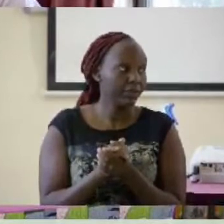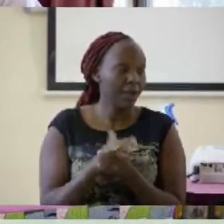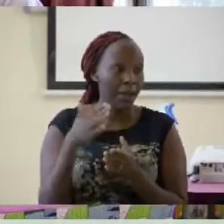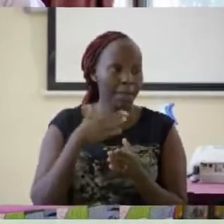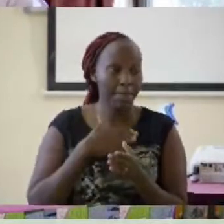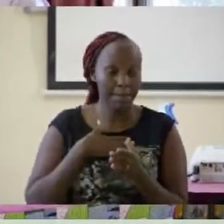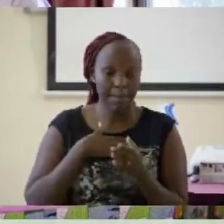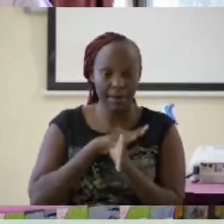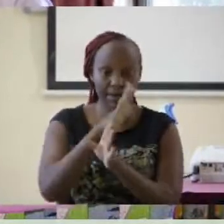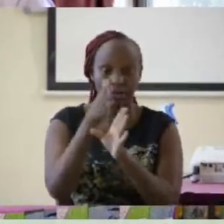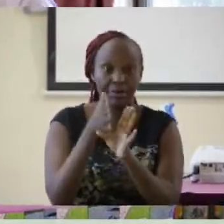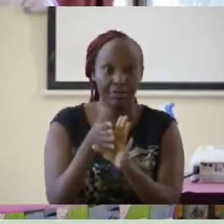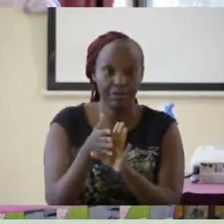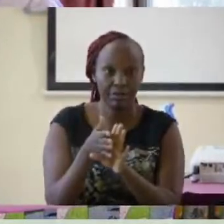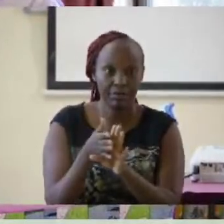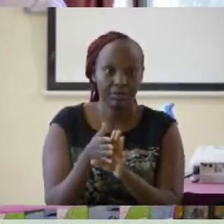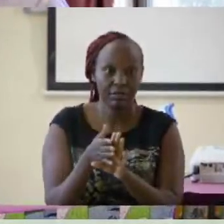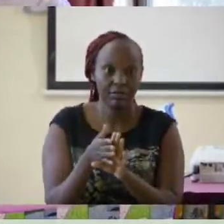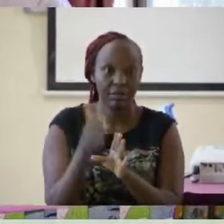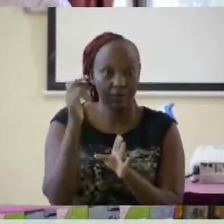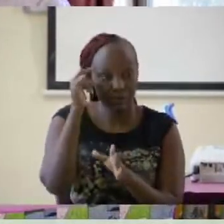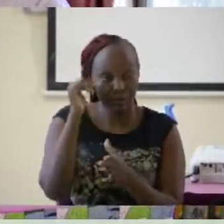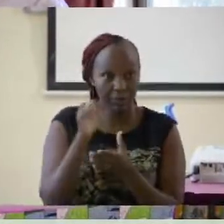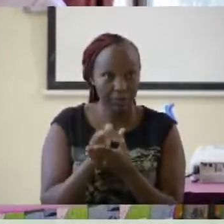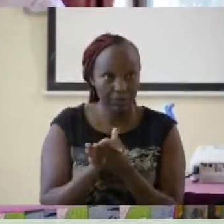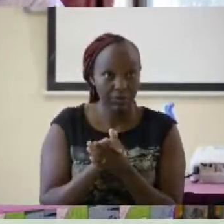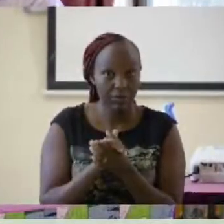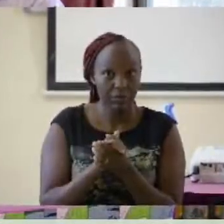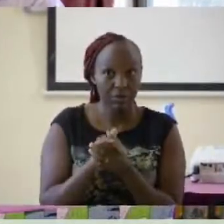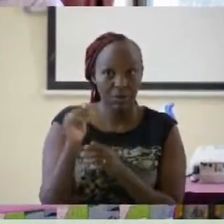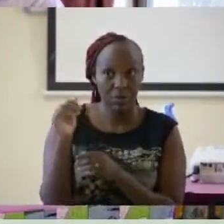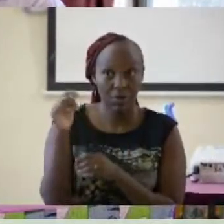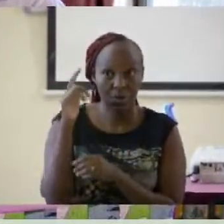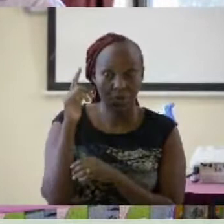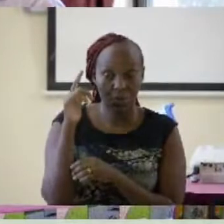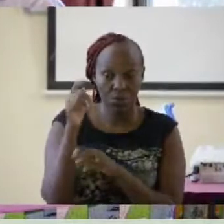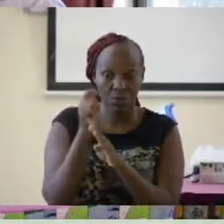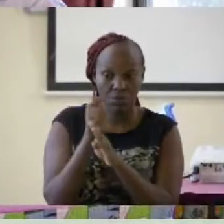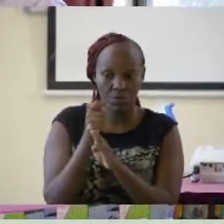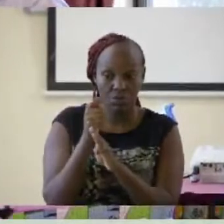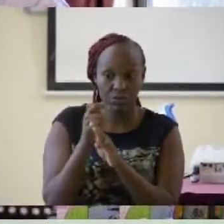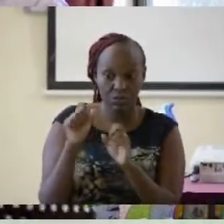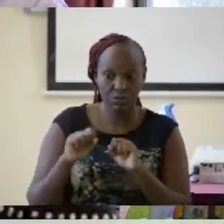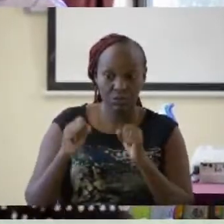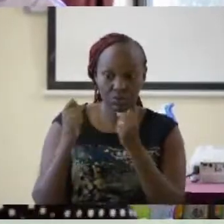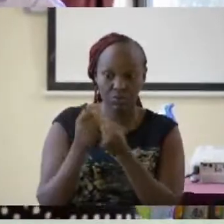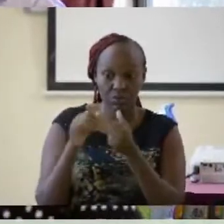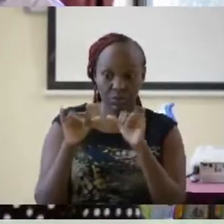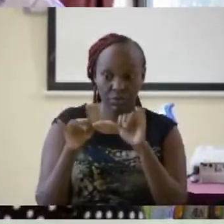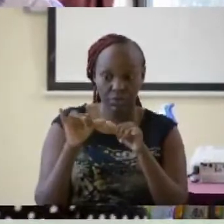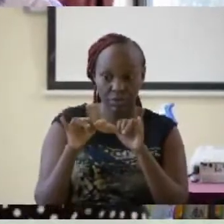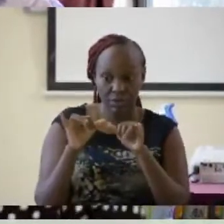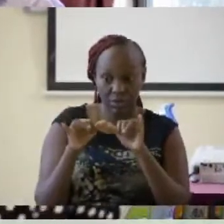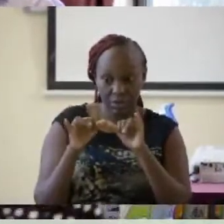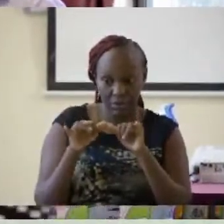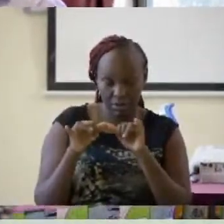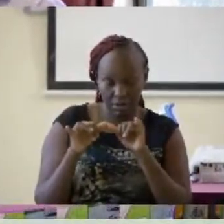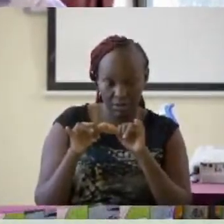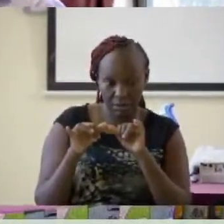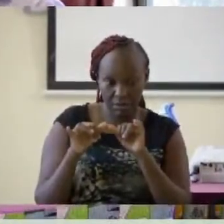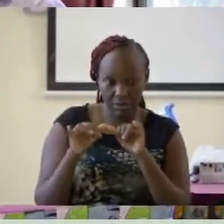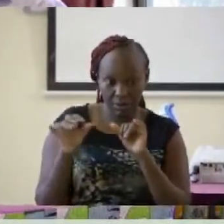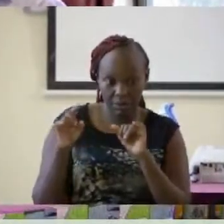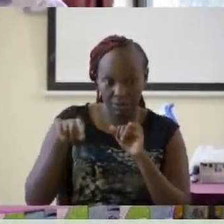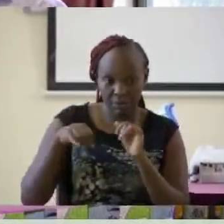an interventionist, and I believe law is a tool of social engineering. So we should